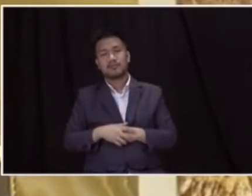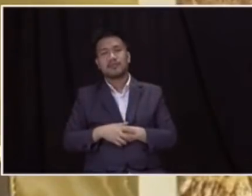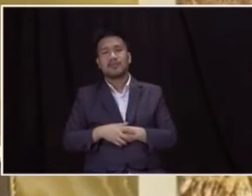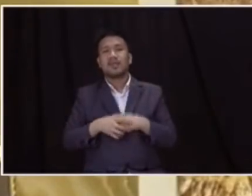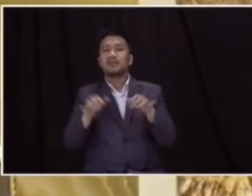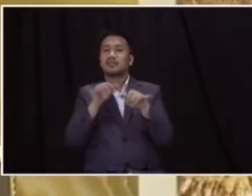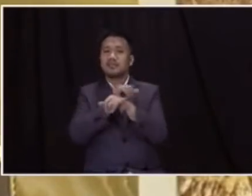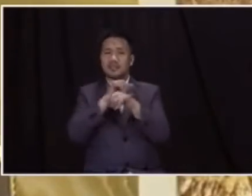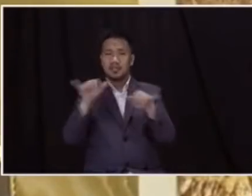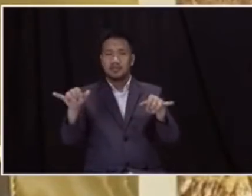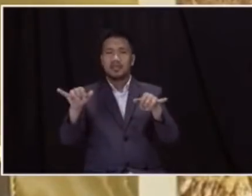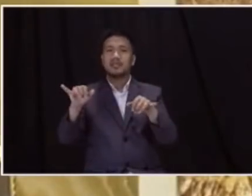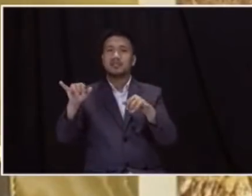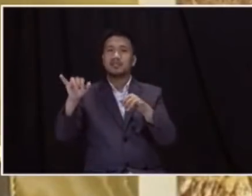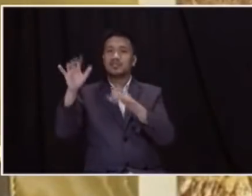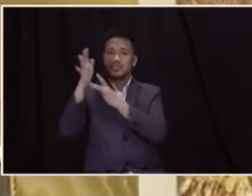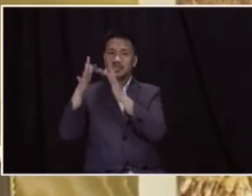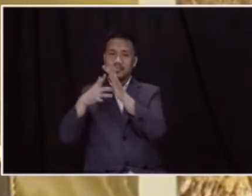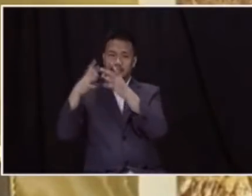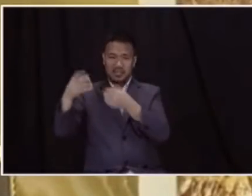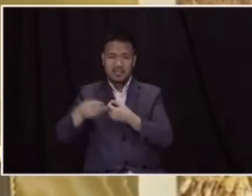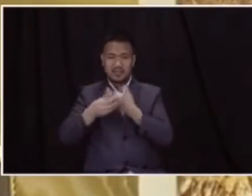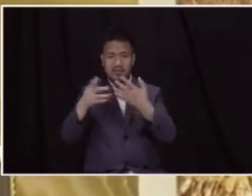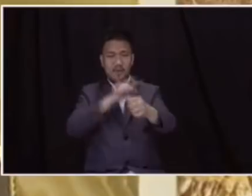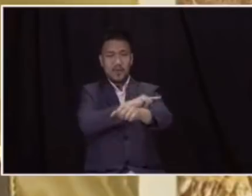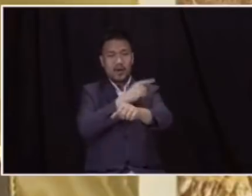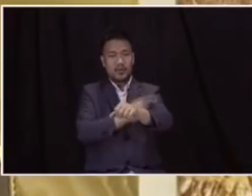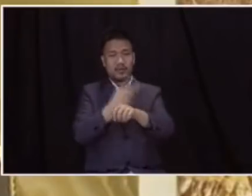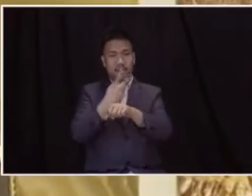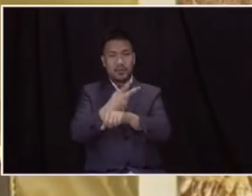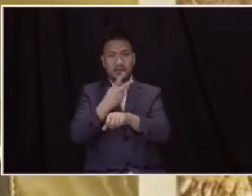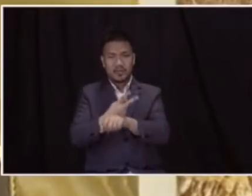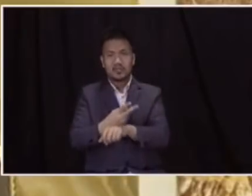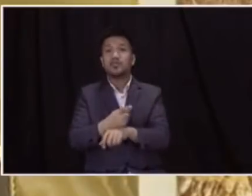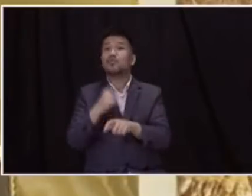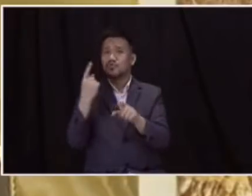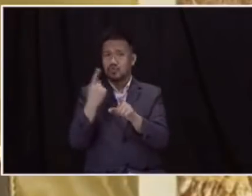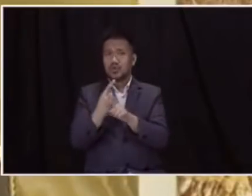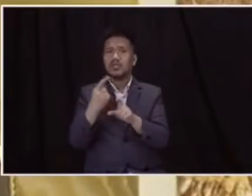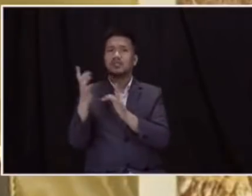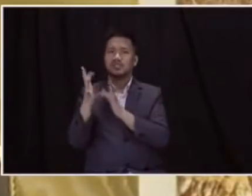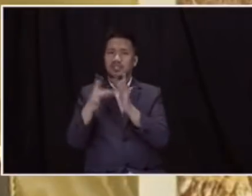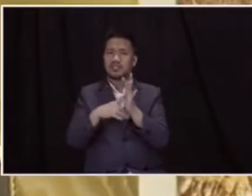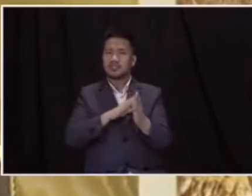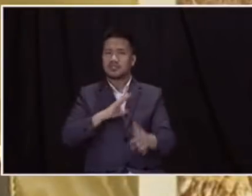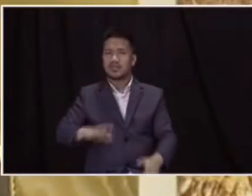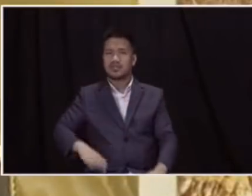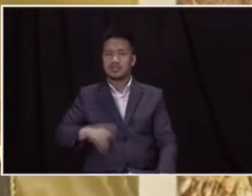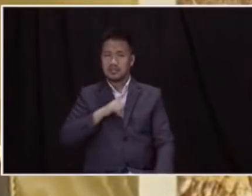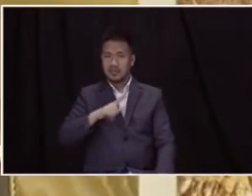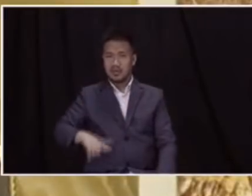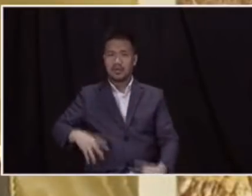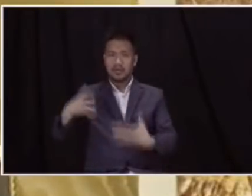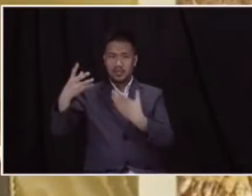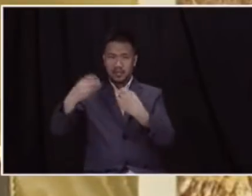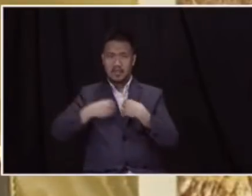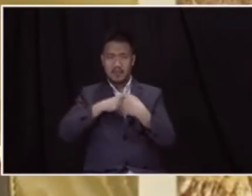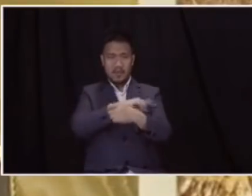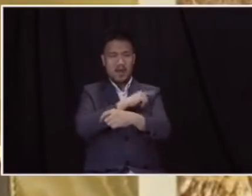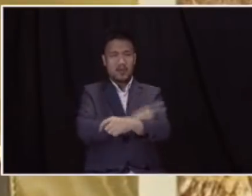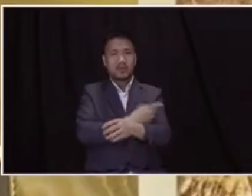he empowered Peter, our Lord empowers me to feed